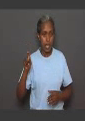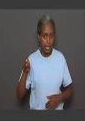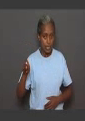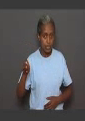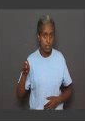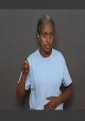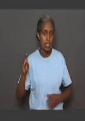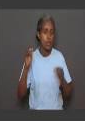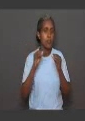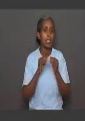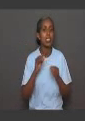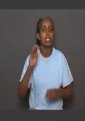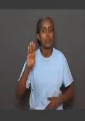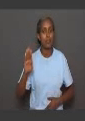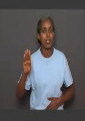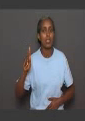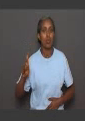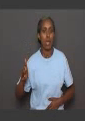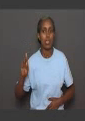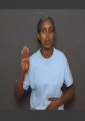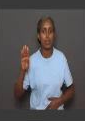A2B1x plus